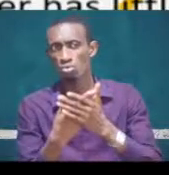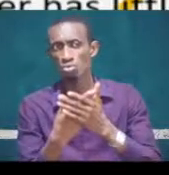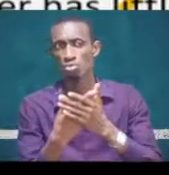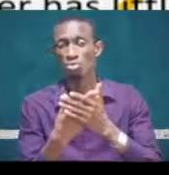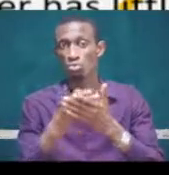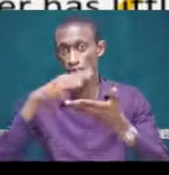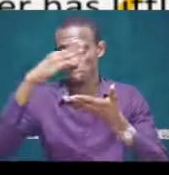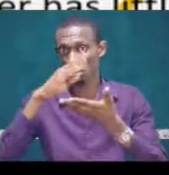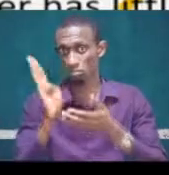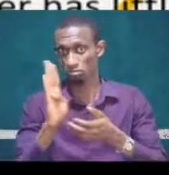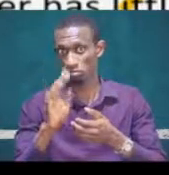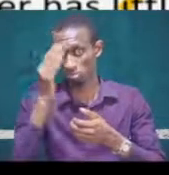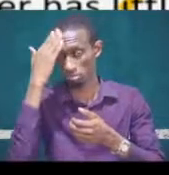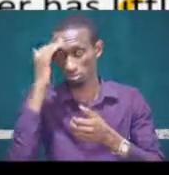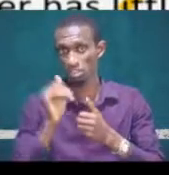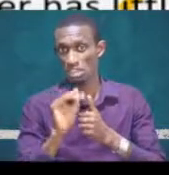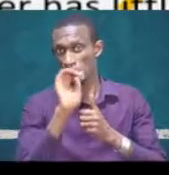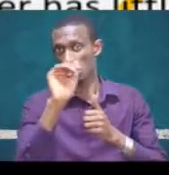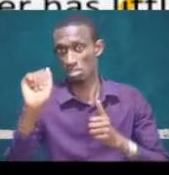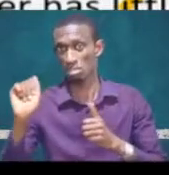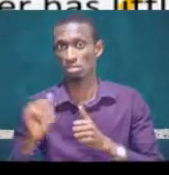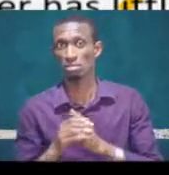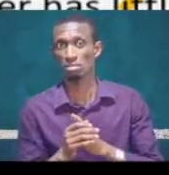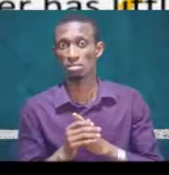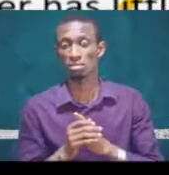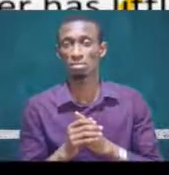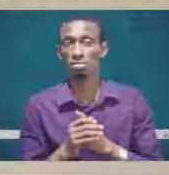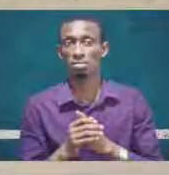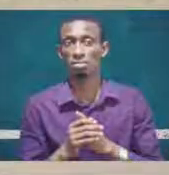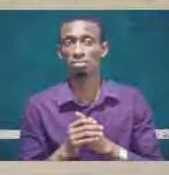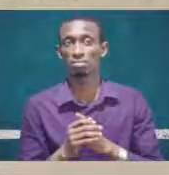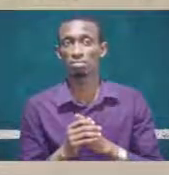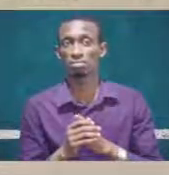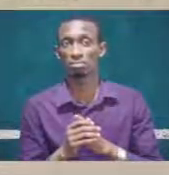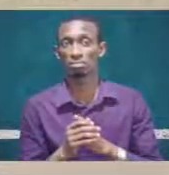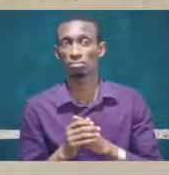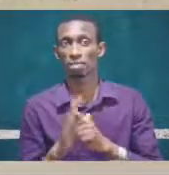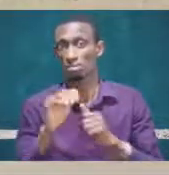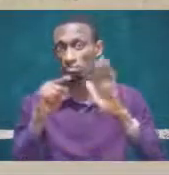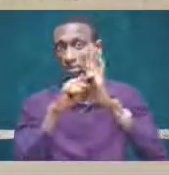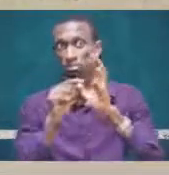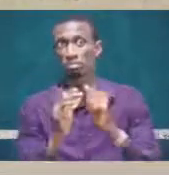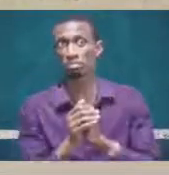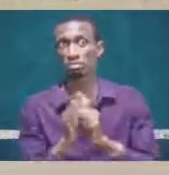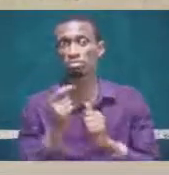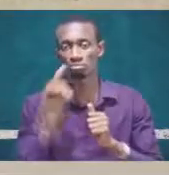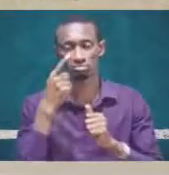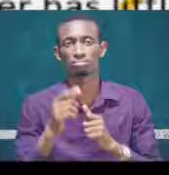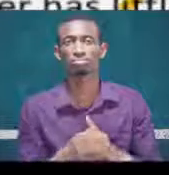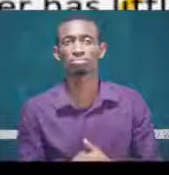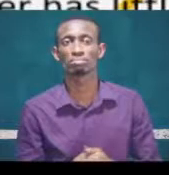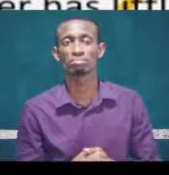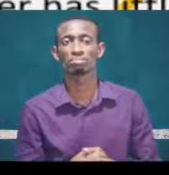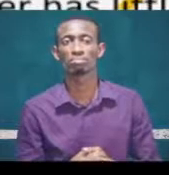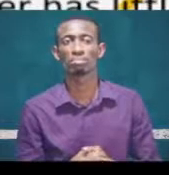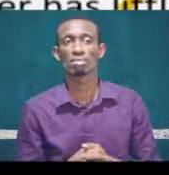take biology, you know that an abbreviation of AA is actually amino acid. So there we go.